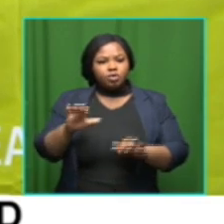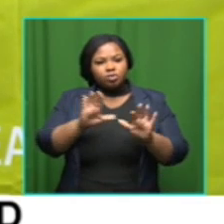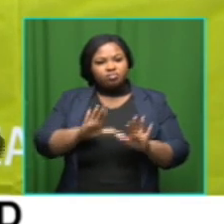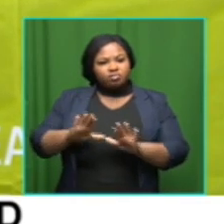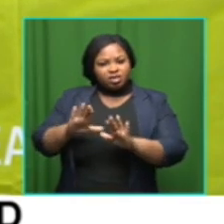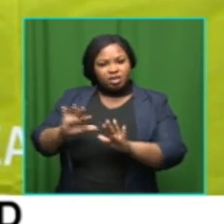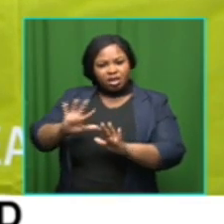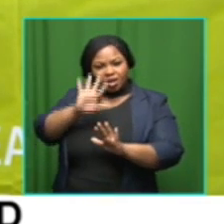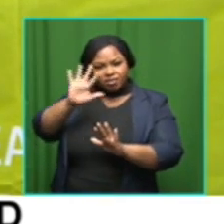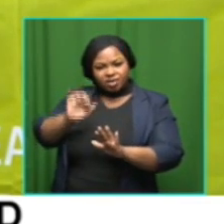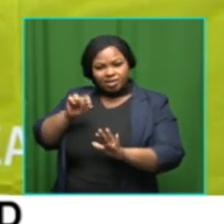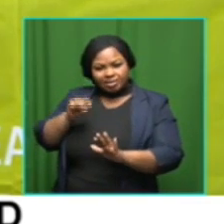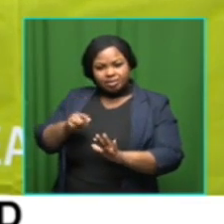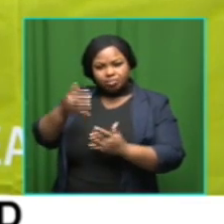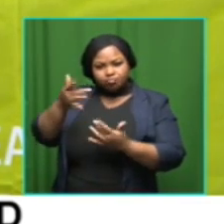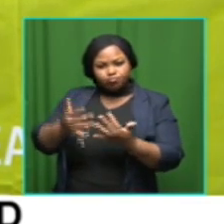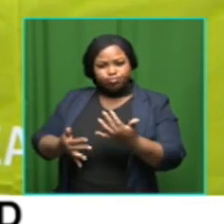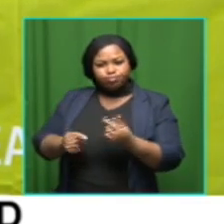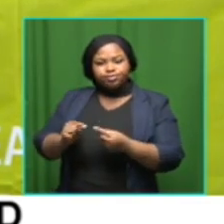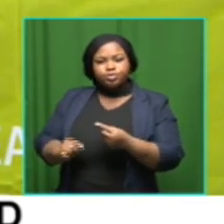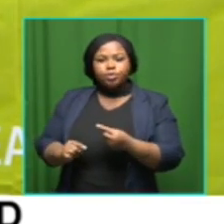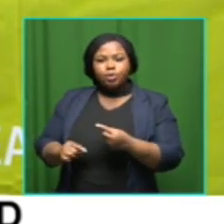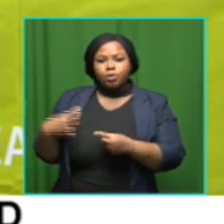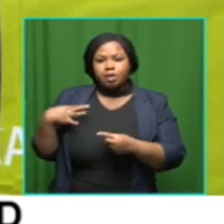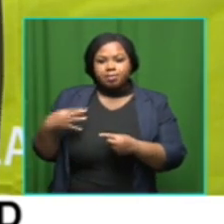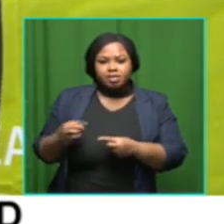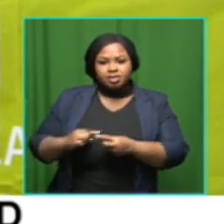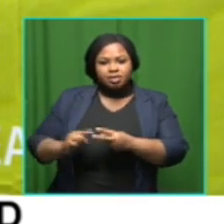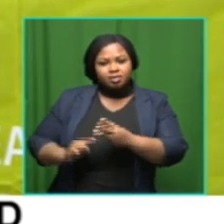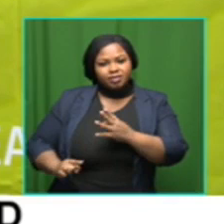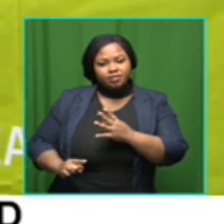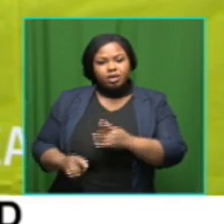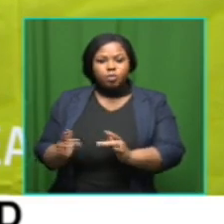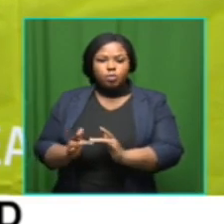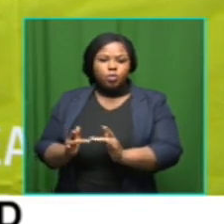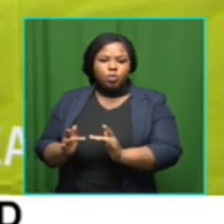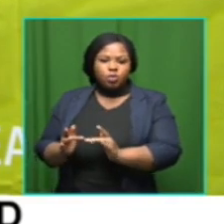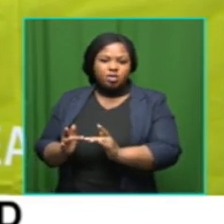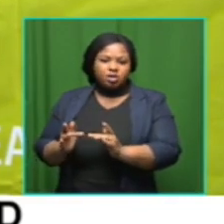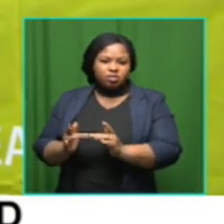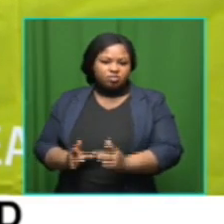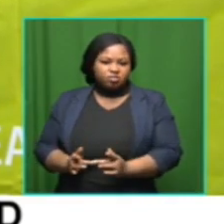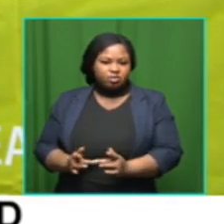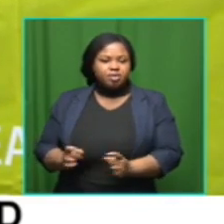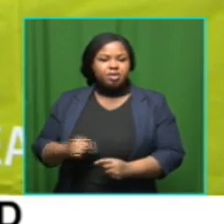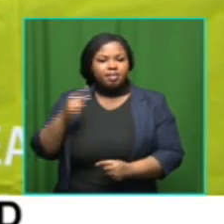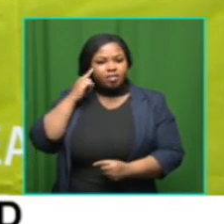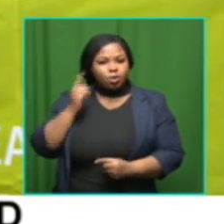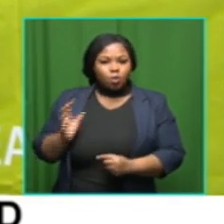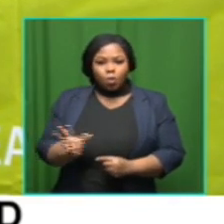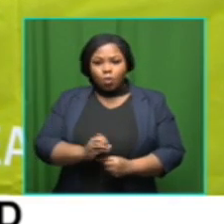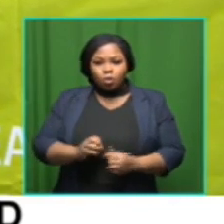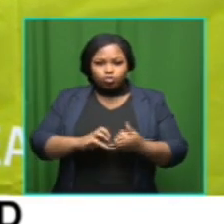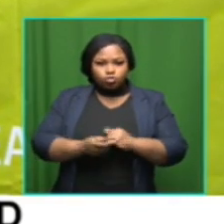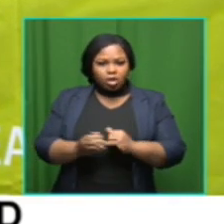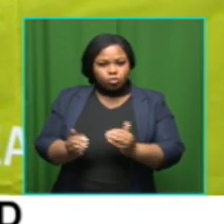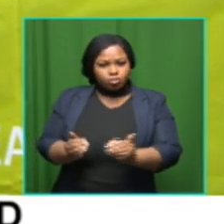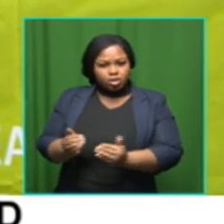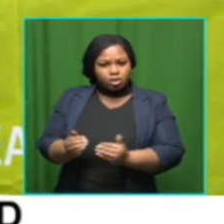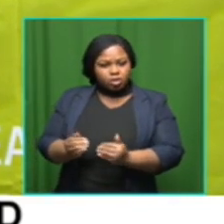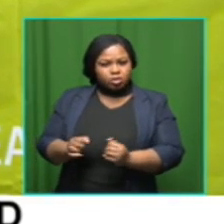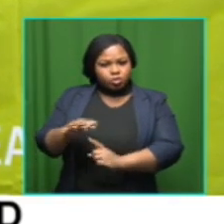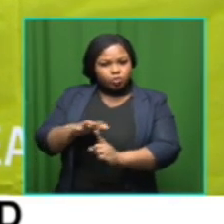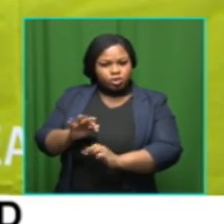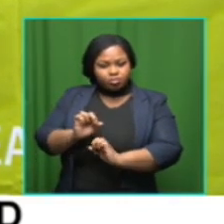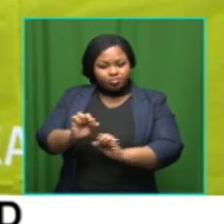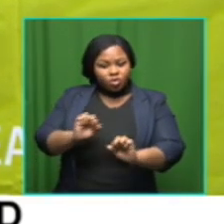We talk every now and again with different ministers. Basically, I think everyone is trying to manage the situation in their own